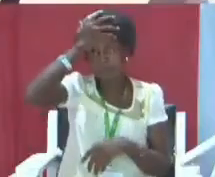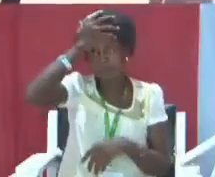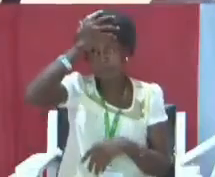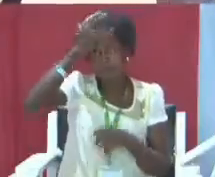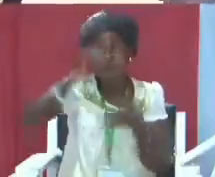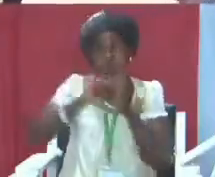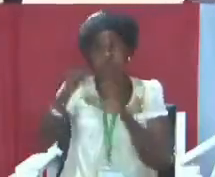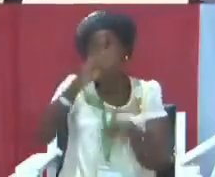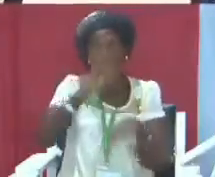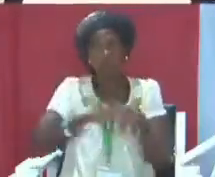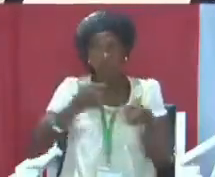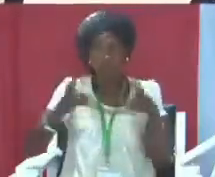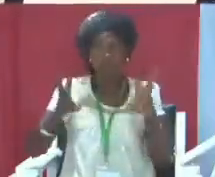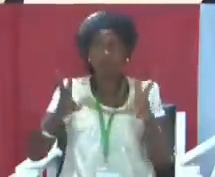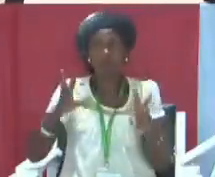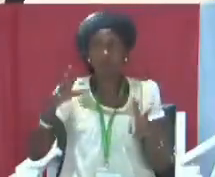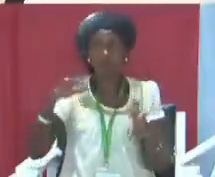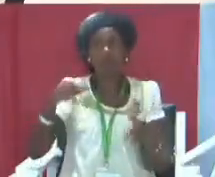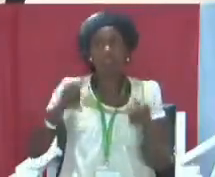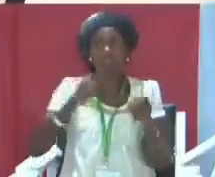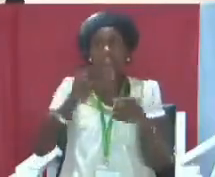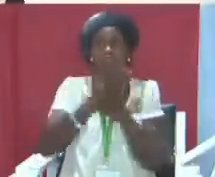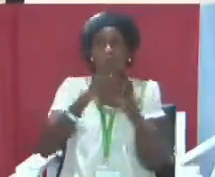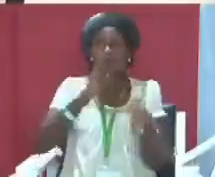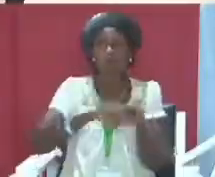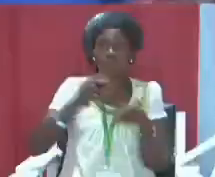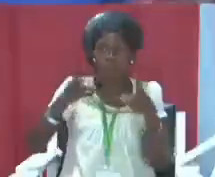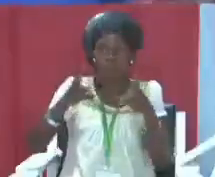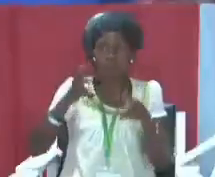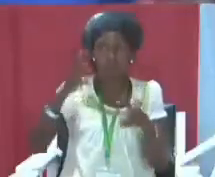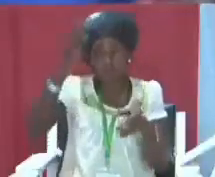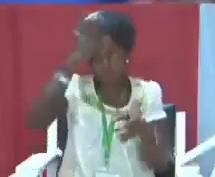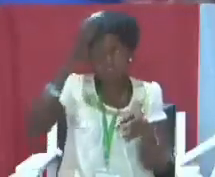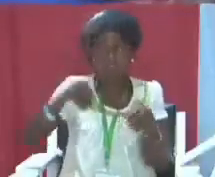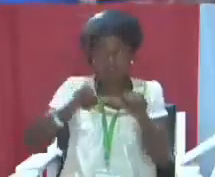Those of you who are still on the way, let your hand be on your head and keep coming.